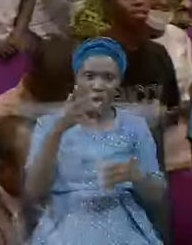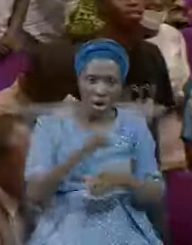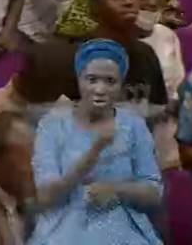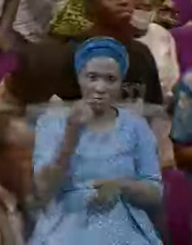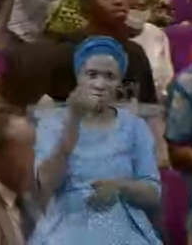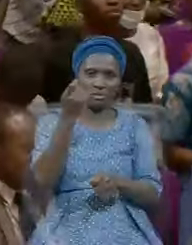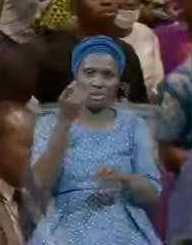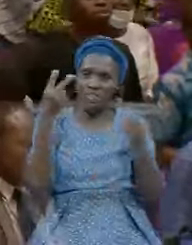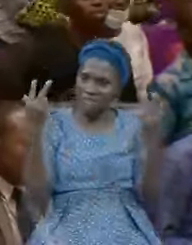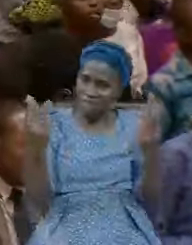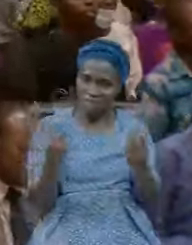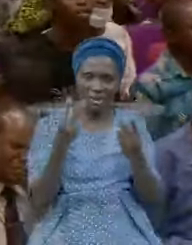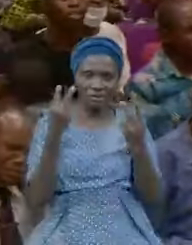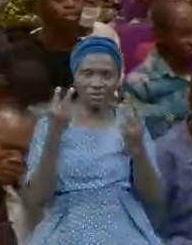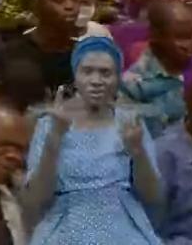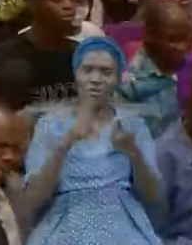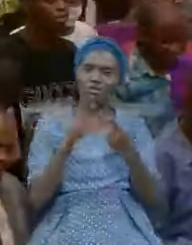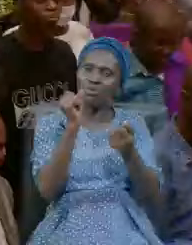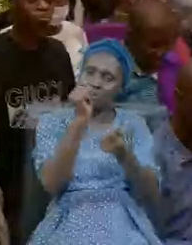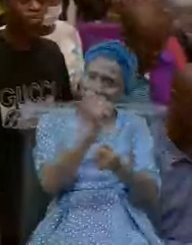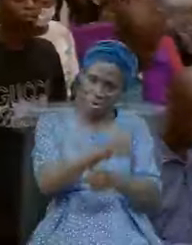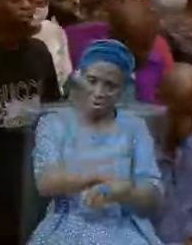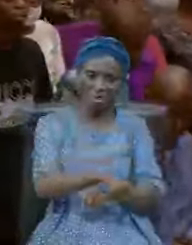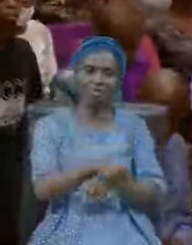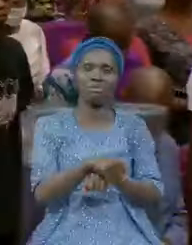victorious, conquering.